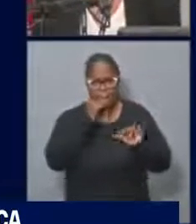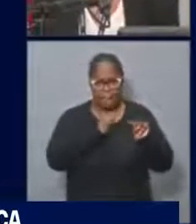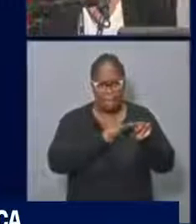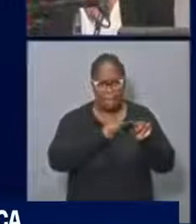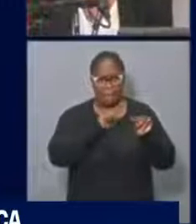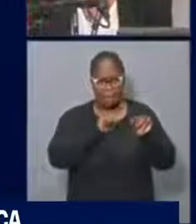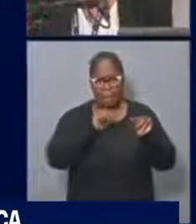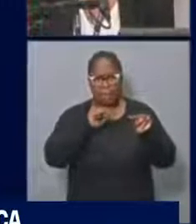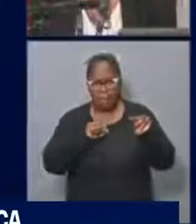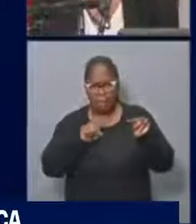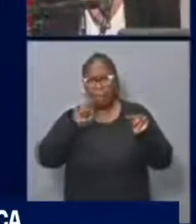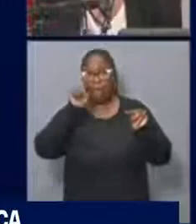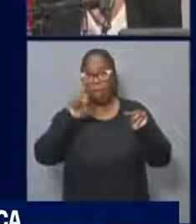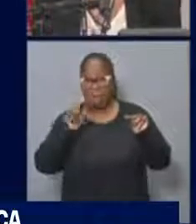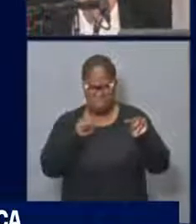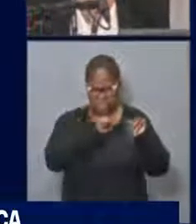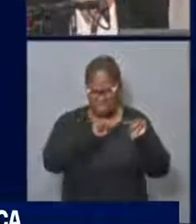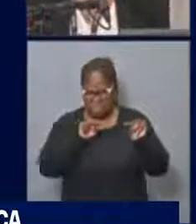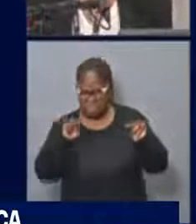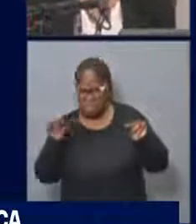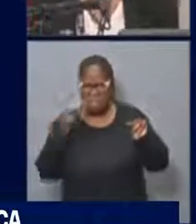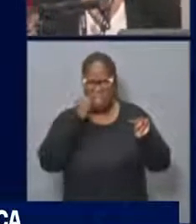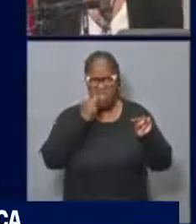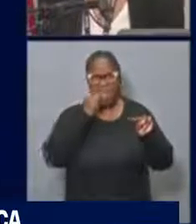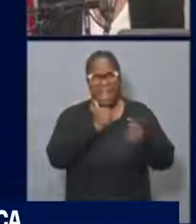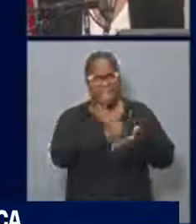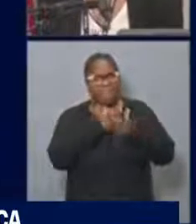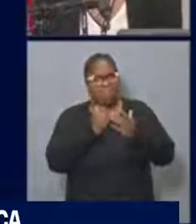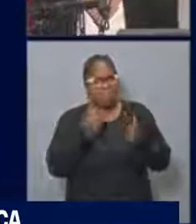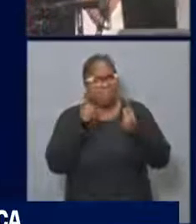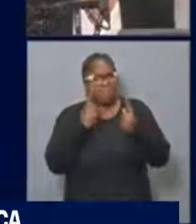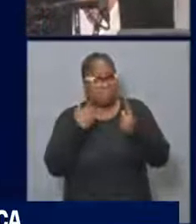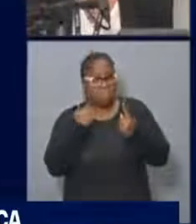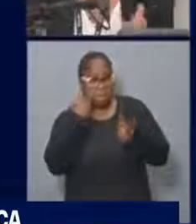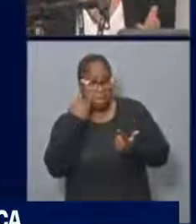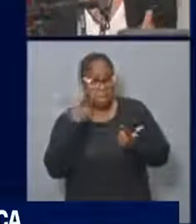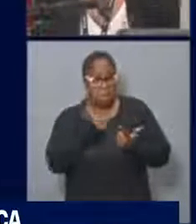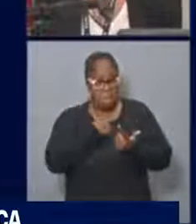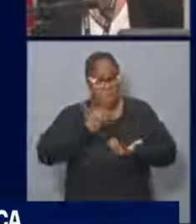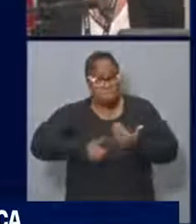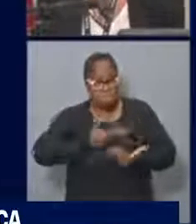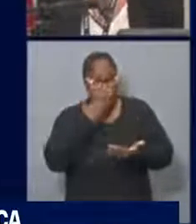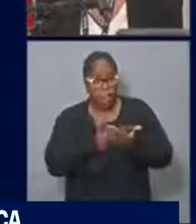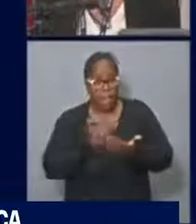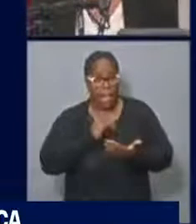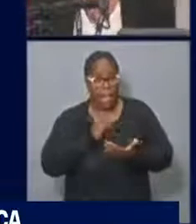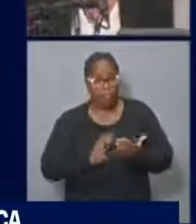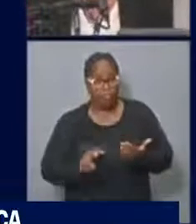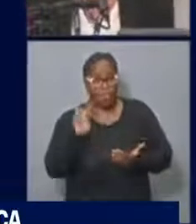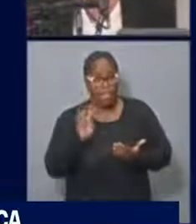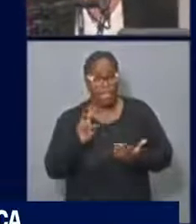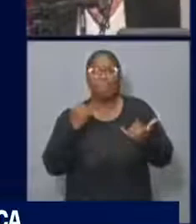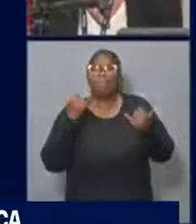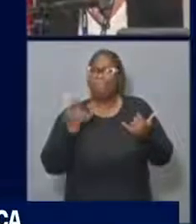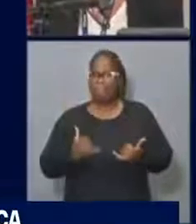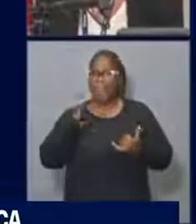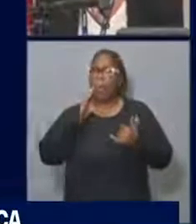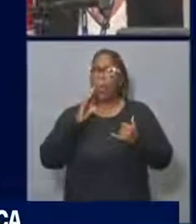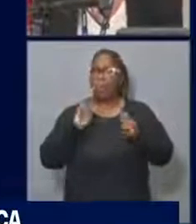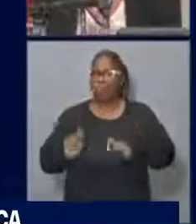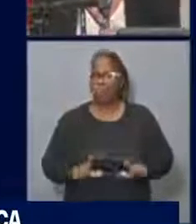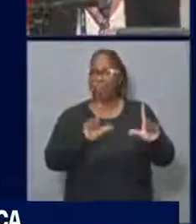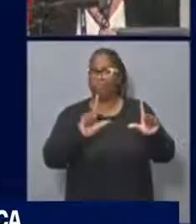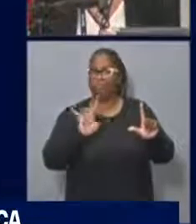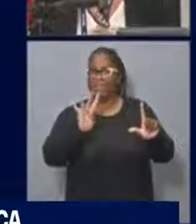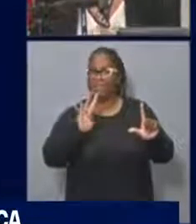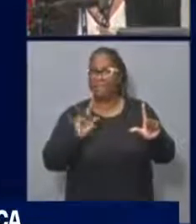assessment about how well we're doing on our recovery journey. And today I want to actually share again our 7-day trends